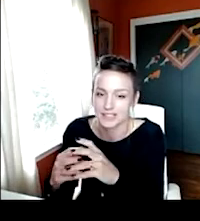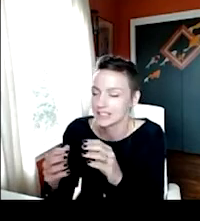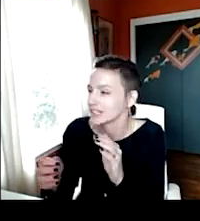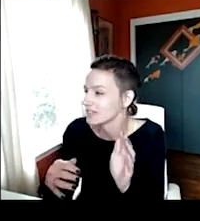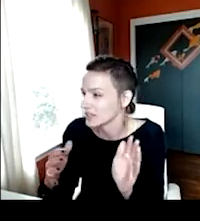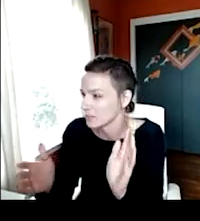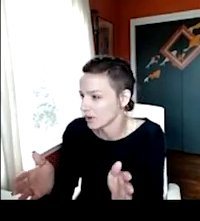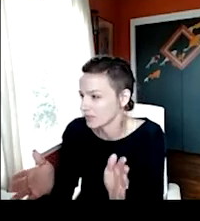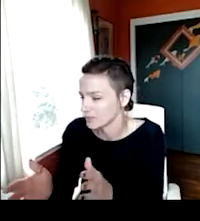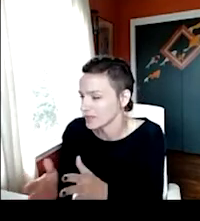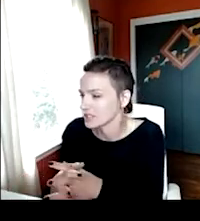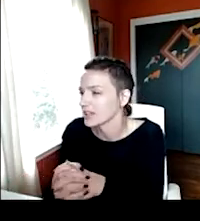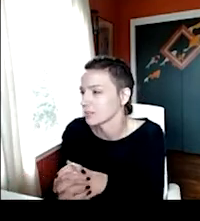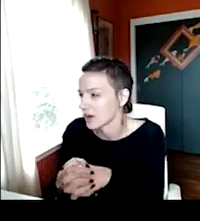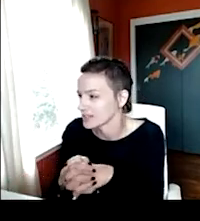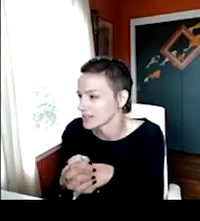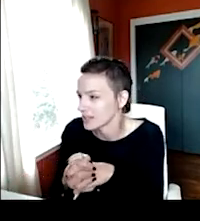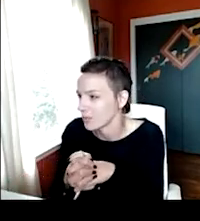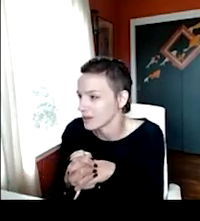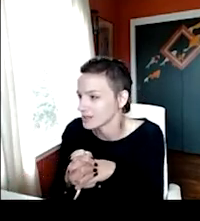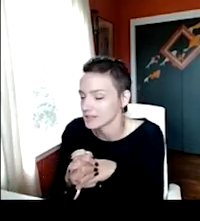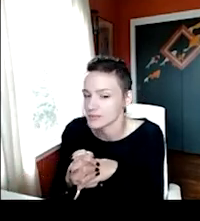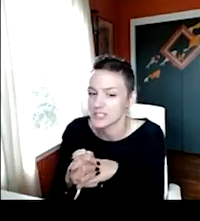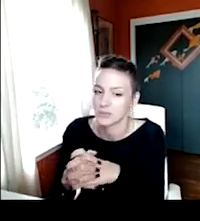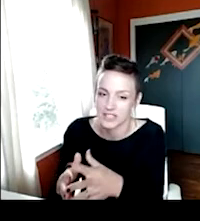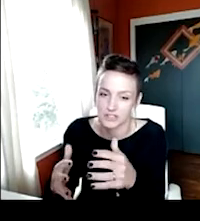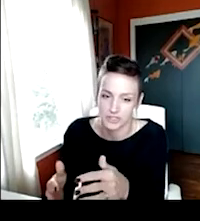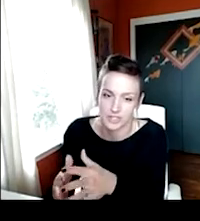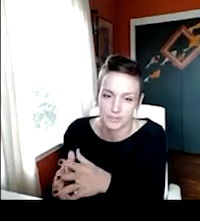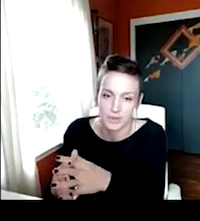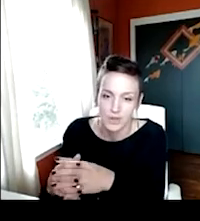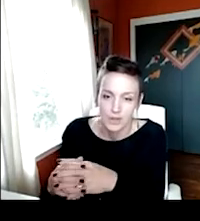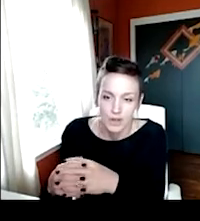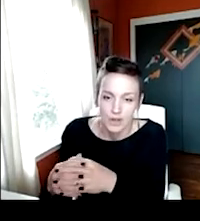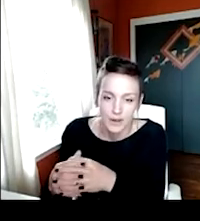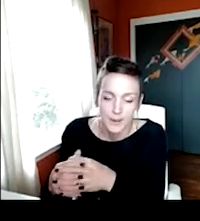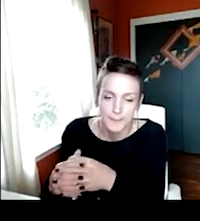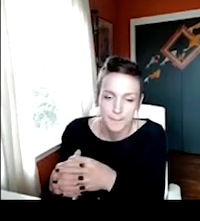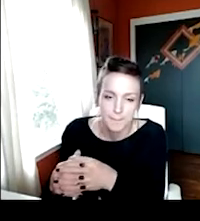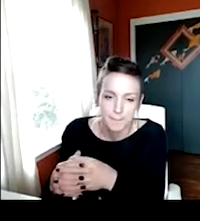like giving them more information than they can process at once. We just want to interest them.